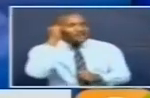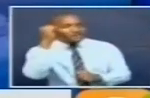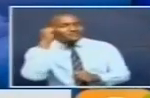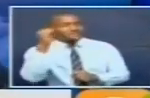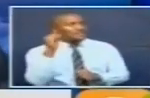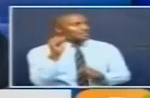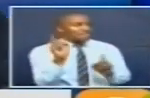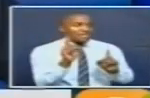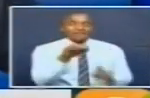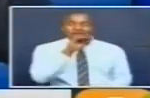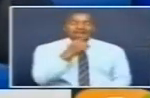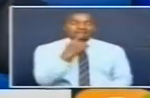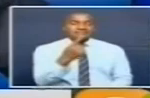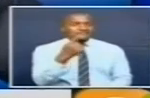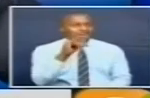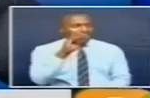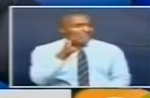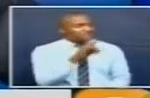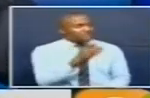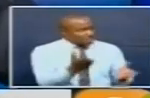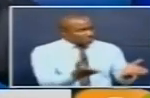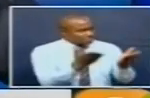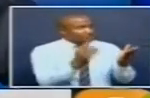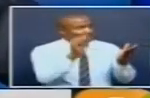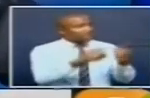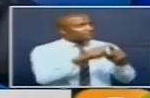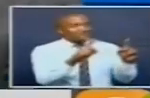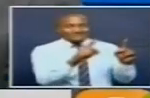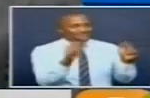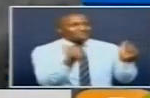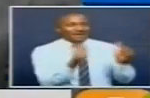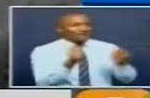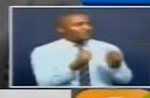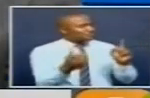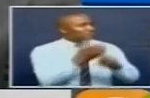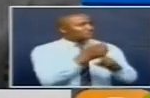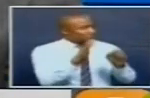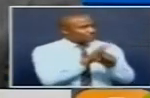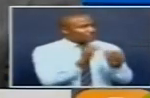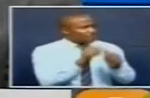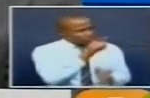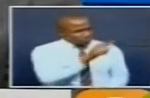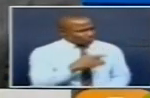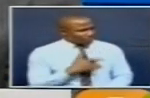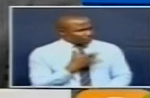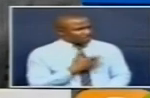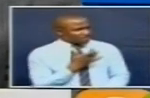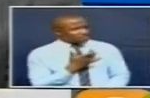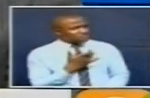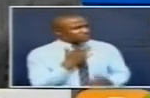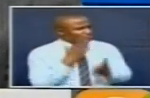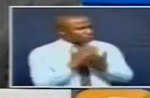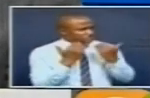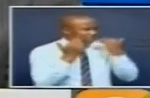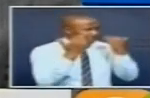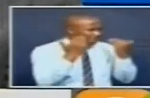Odinga, on the other hand, saying IBC has improved but not yet there exactly. First, do you feel under any pressure